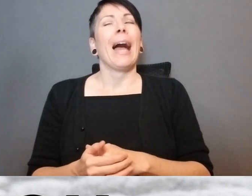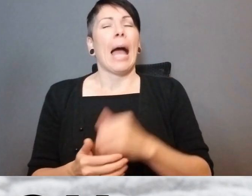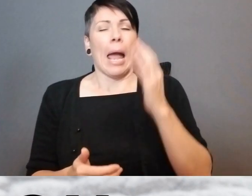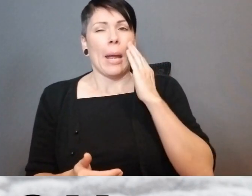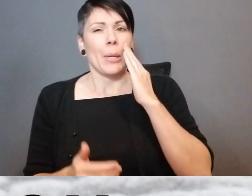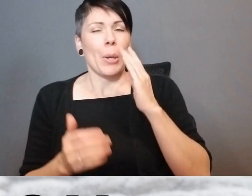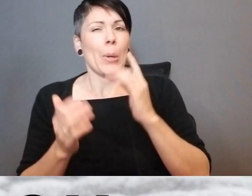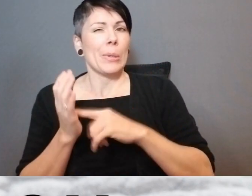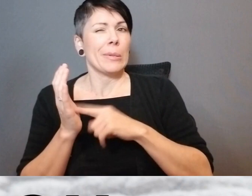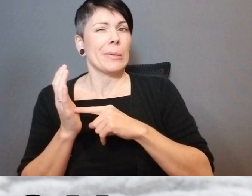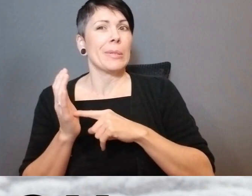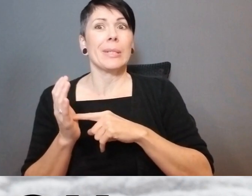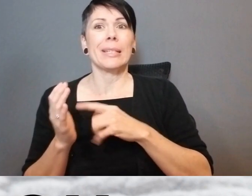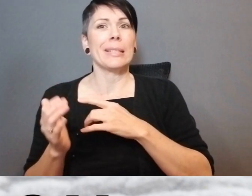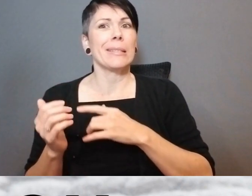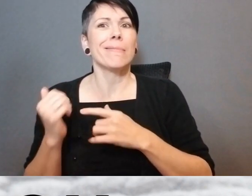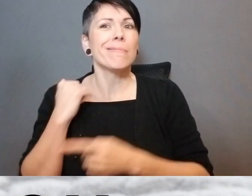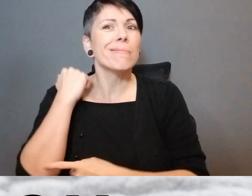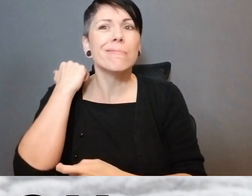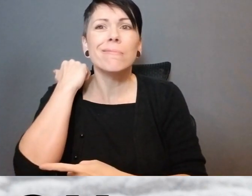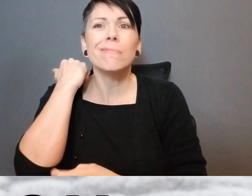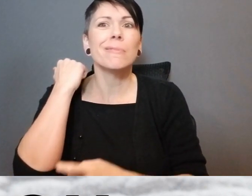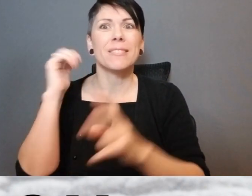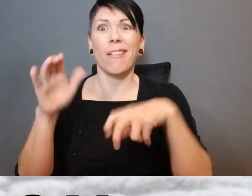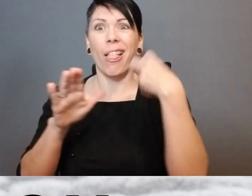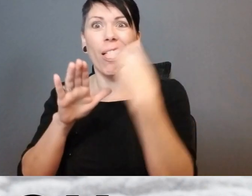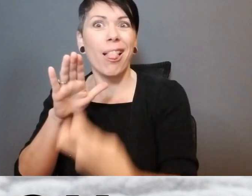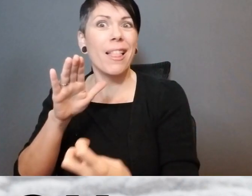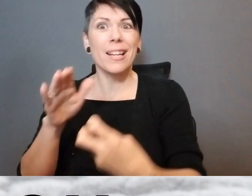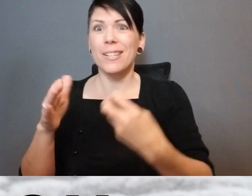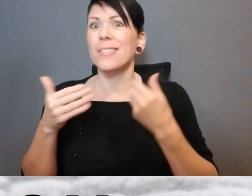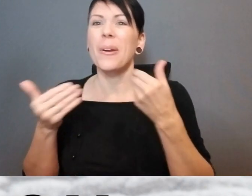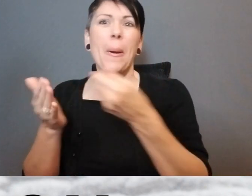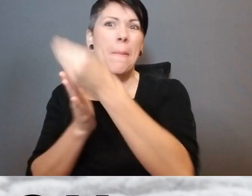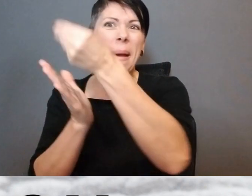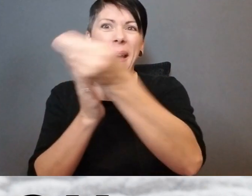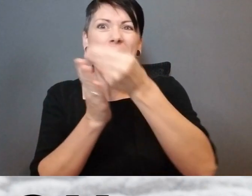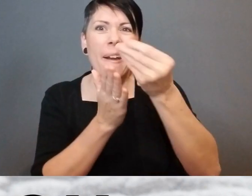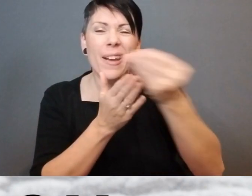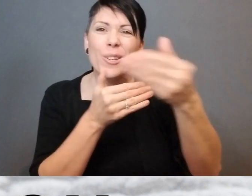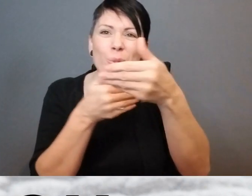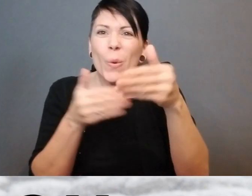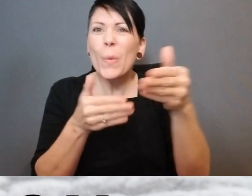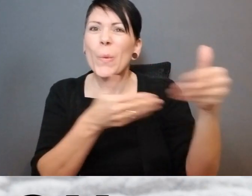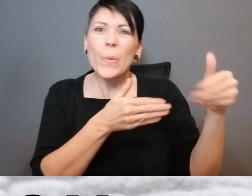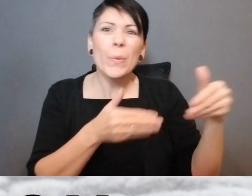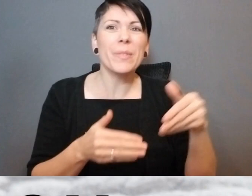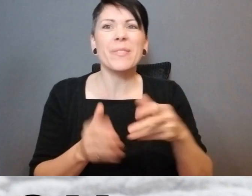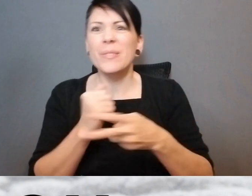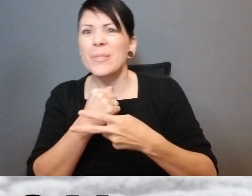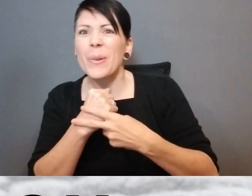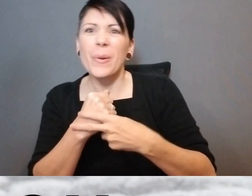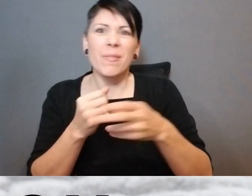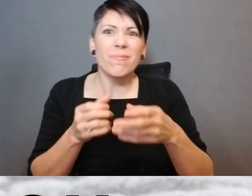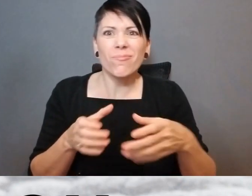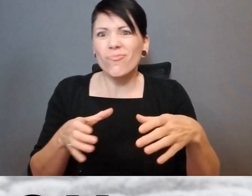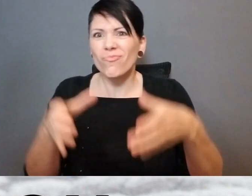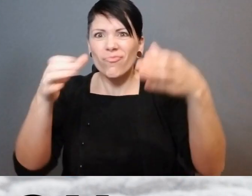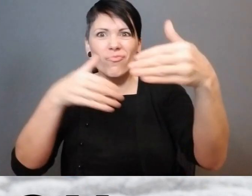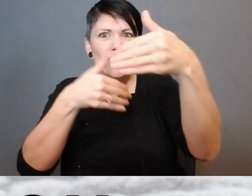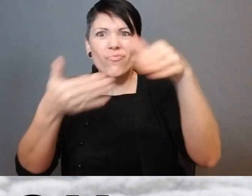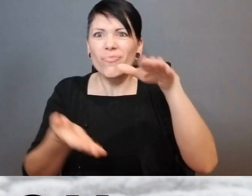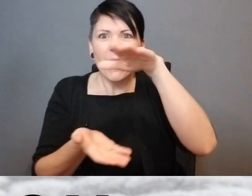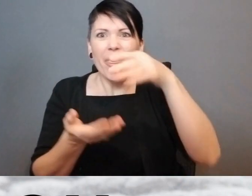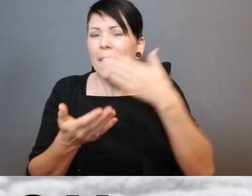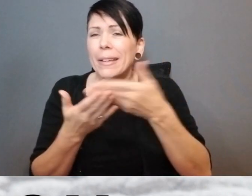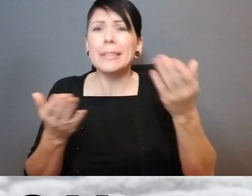so cute and all these storage containers, you might not even know what you want to use them for yet, but they look impressive, or there's a